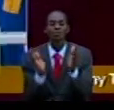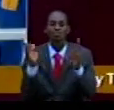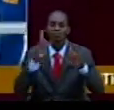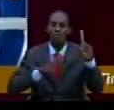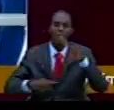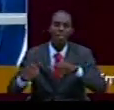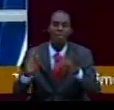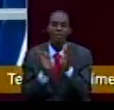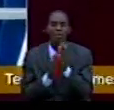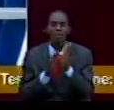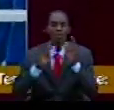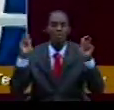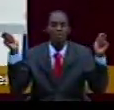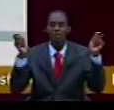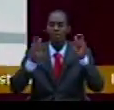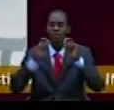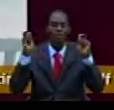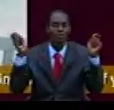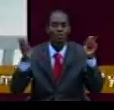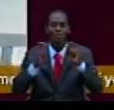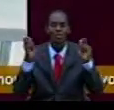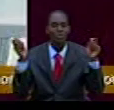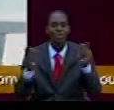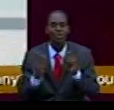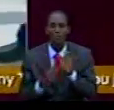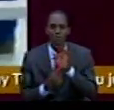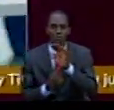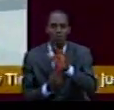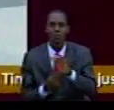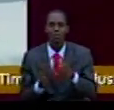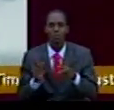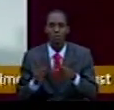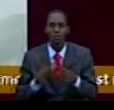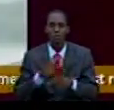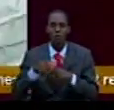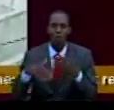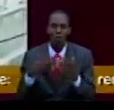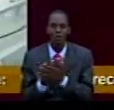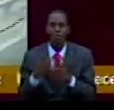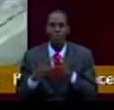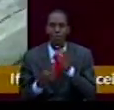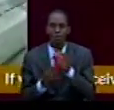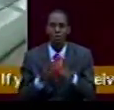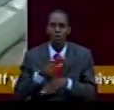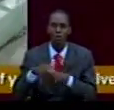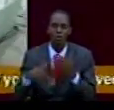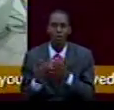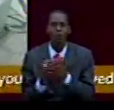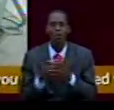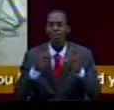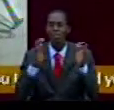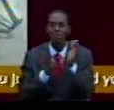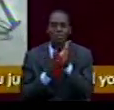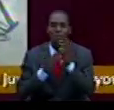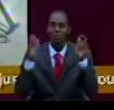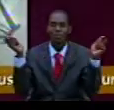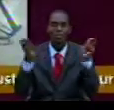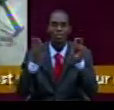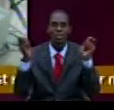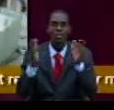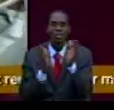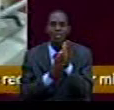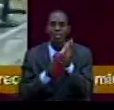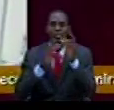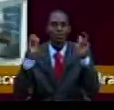Can you demonstrate now? Can you demonstrate? Can you come? Can you come? Hallelujah! Hallelujah!